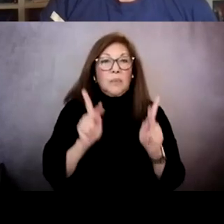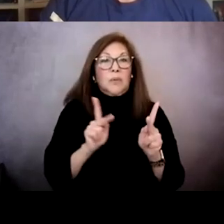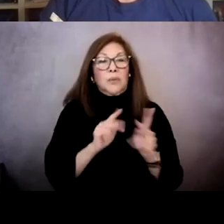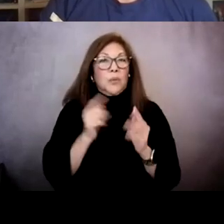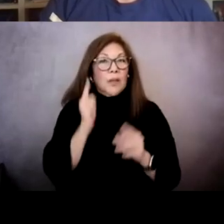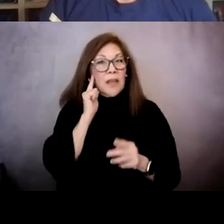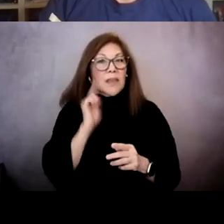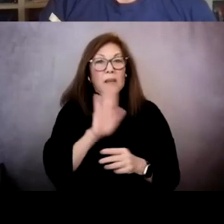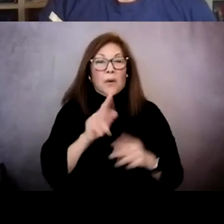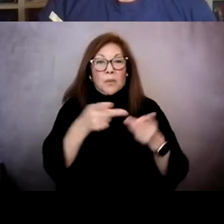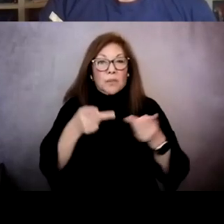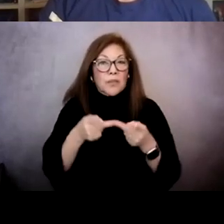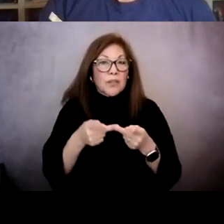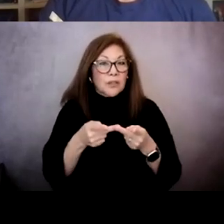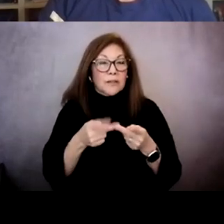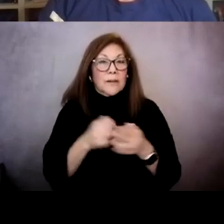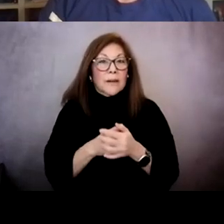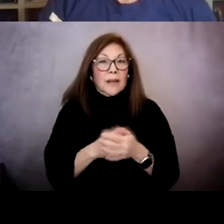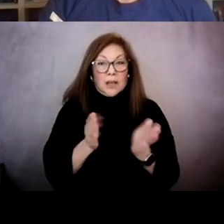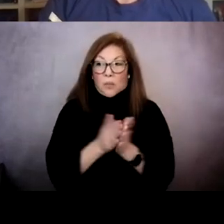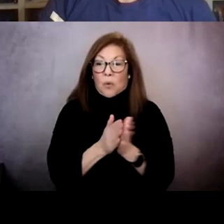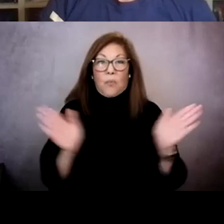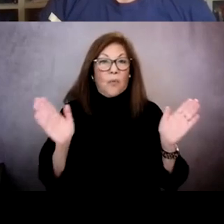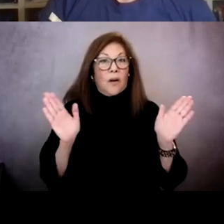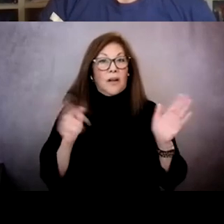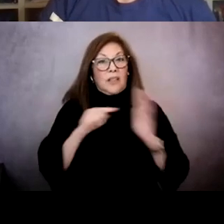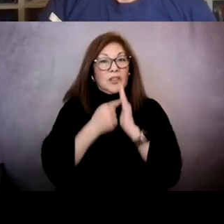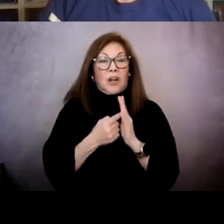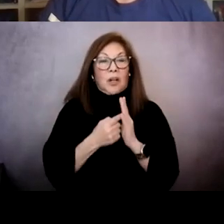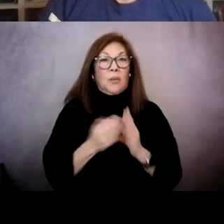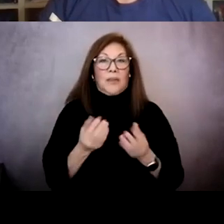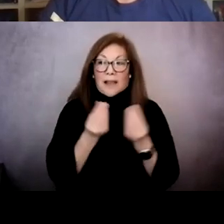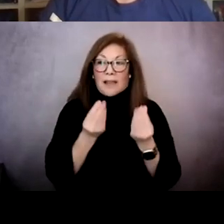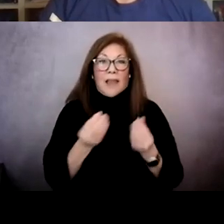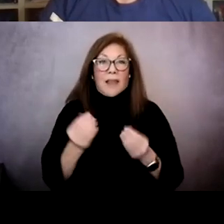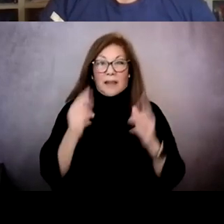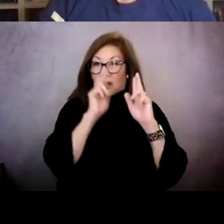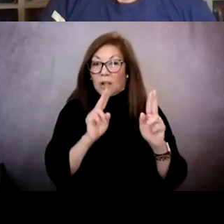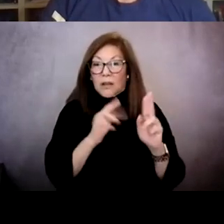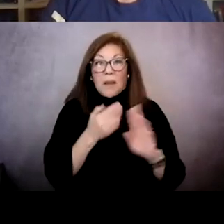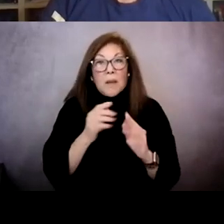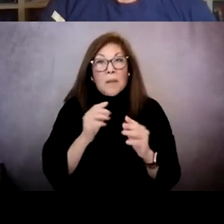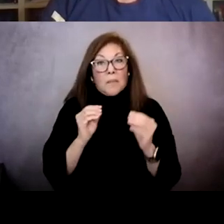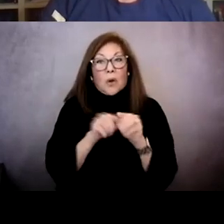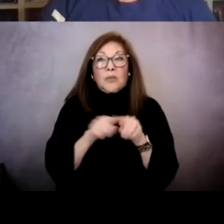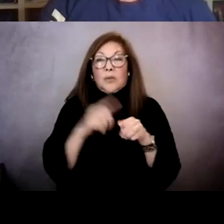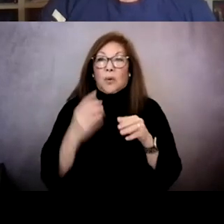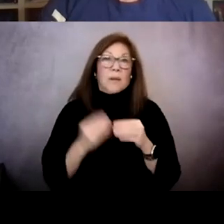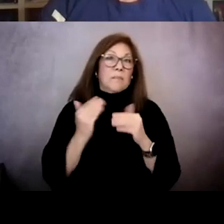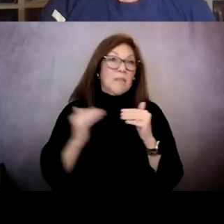think about their positionality in a broader sense, starting with land acknowledgements, but extending quite a bit beyond that and